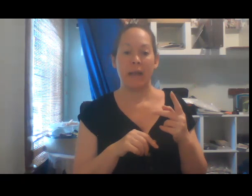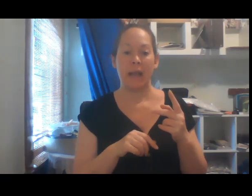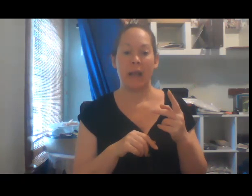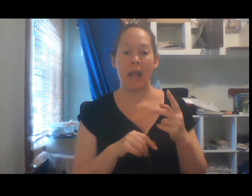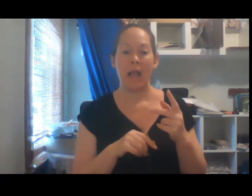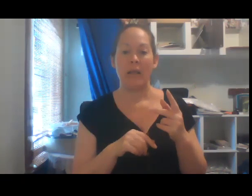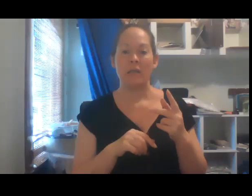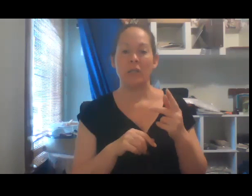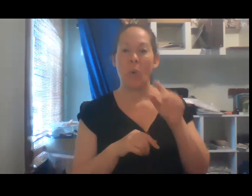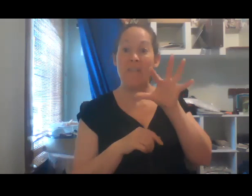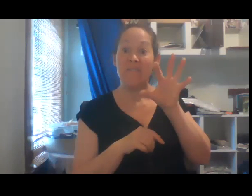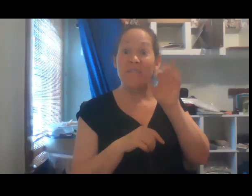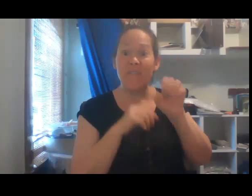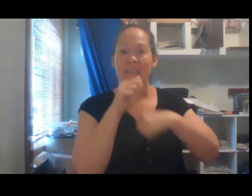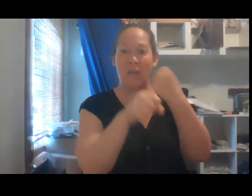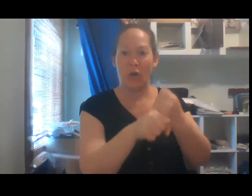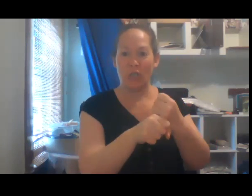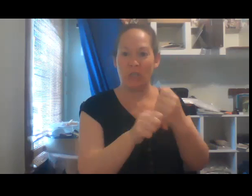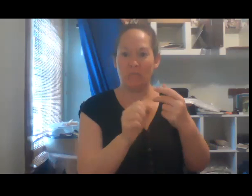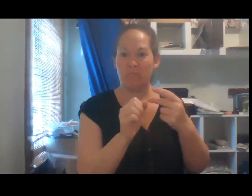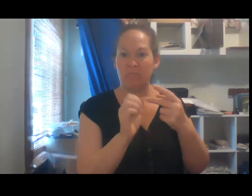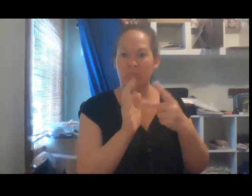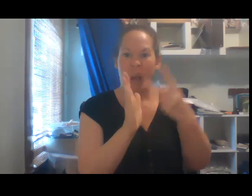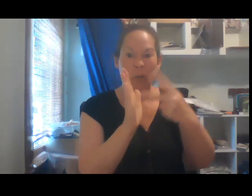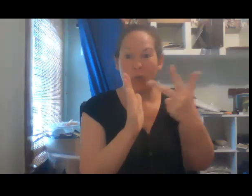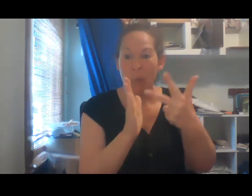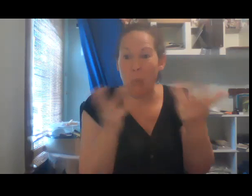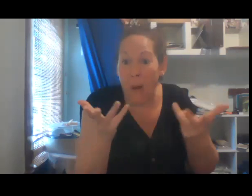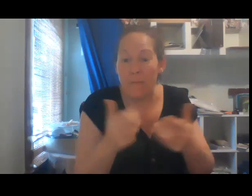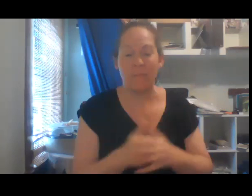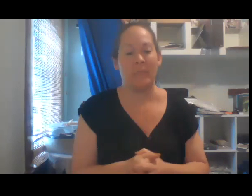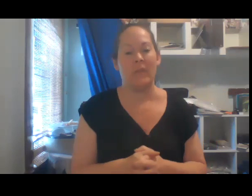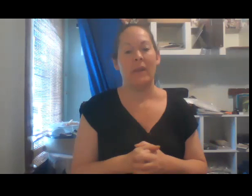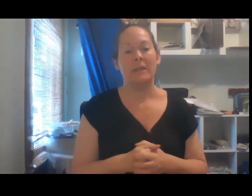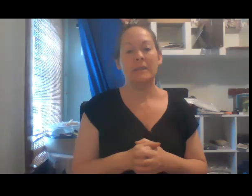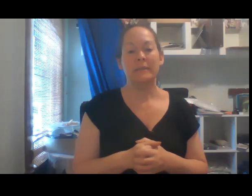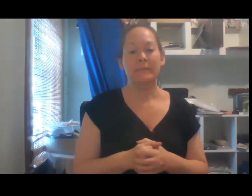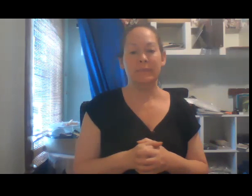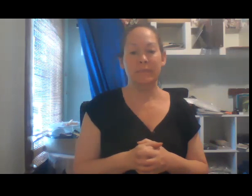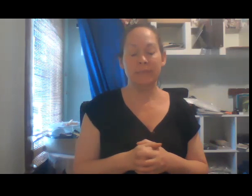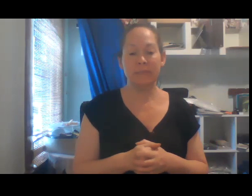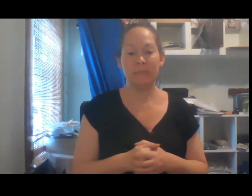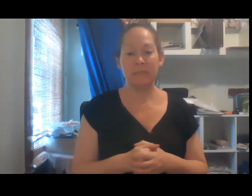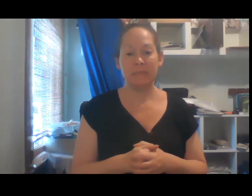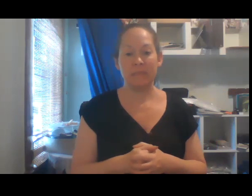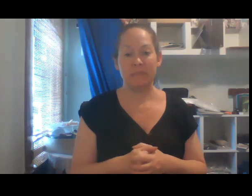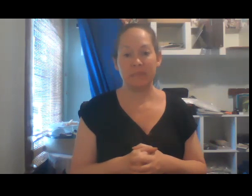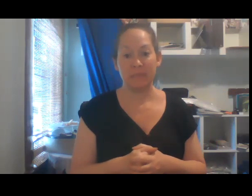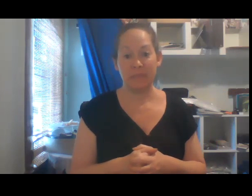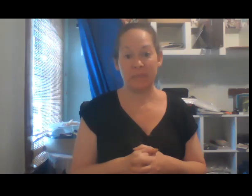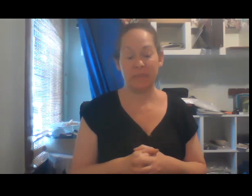we want to know what it'll be in 50 years. So before I even calculate, I just think, well, if I double